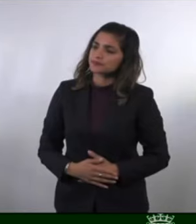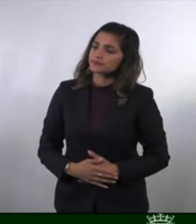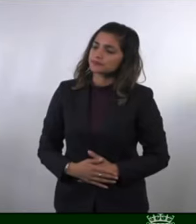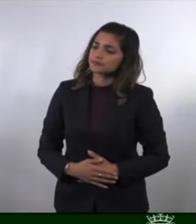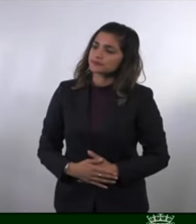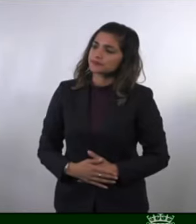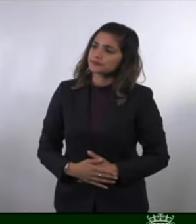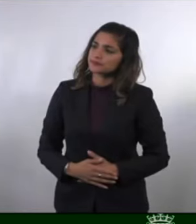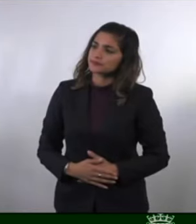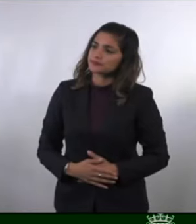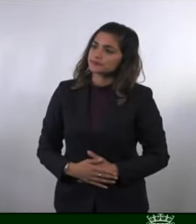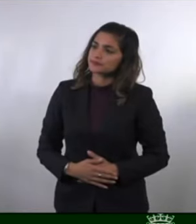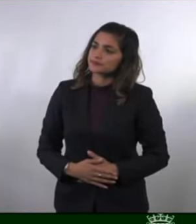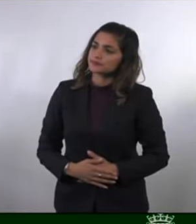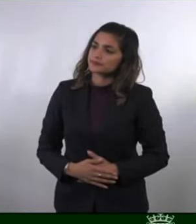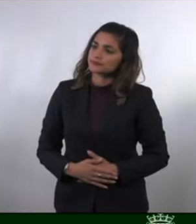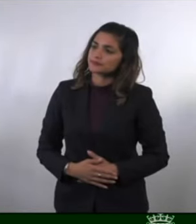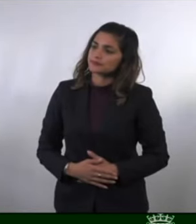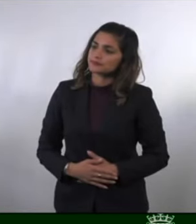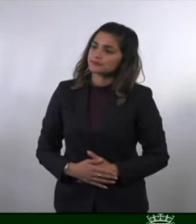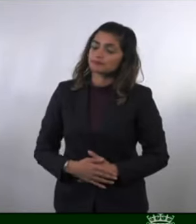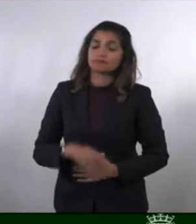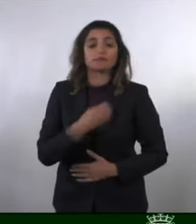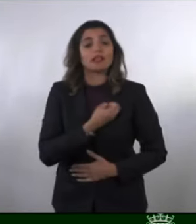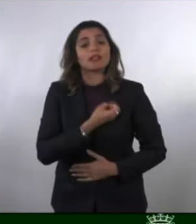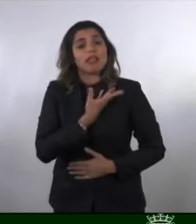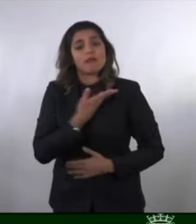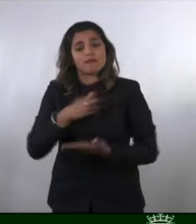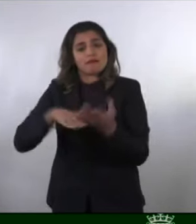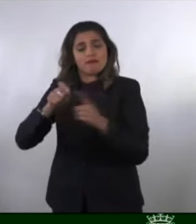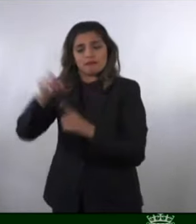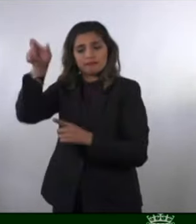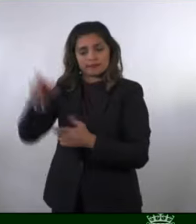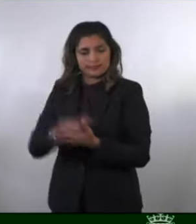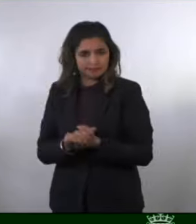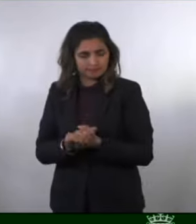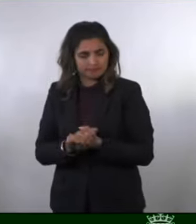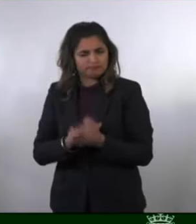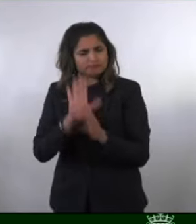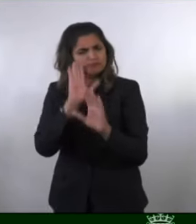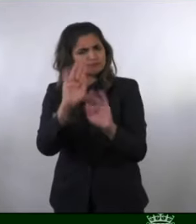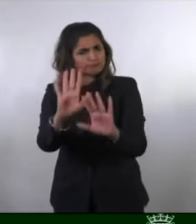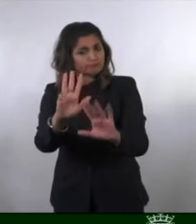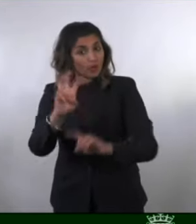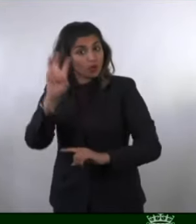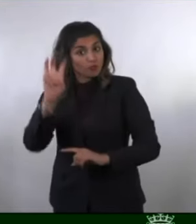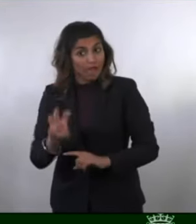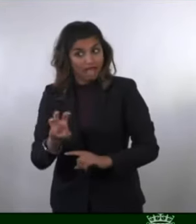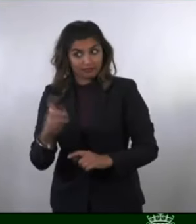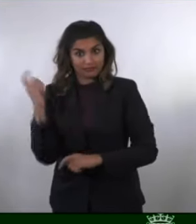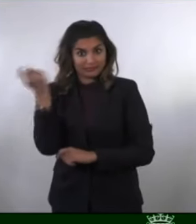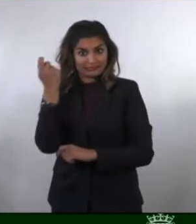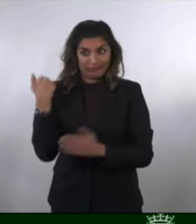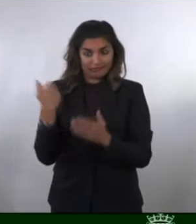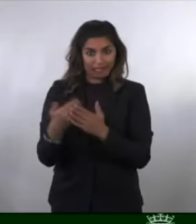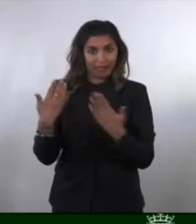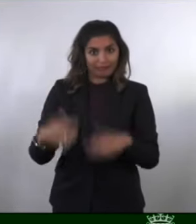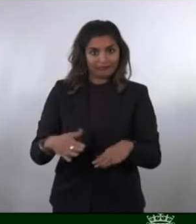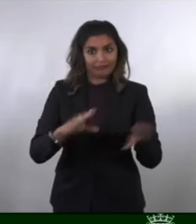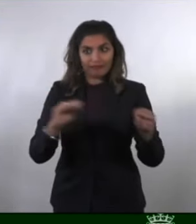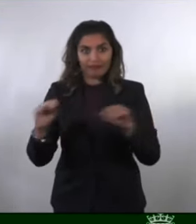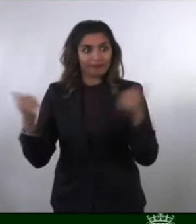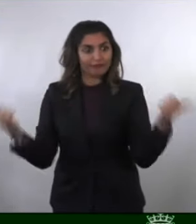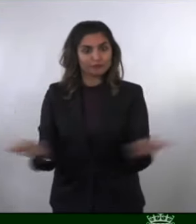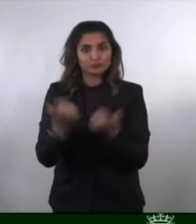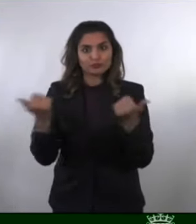Madam Deputy Speaker, Wales is already out of its successful circuit breaker. So when England comes out of